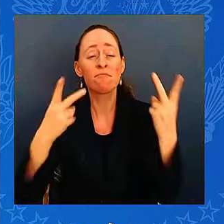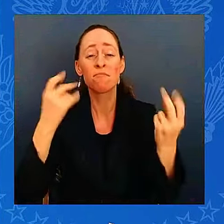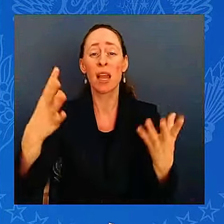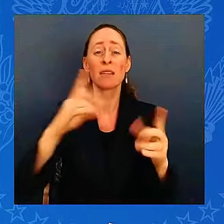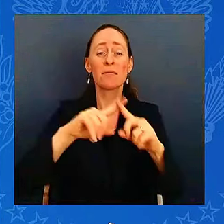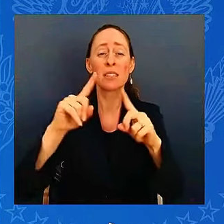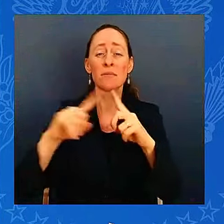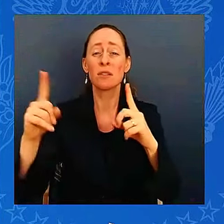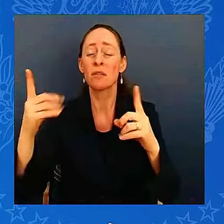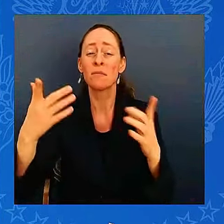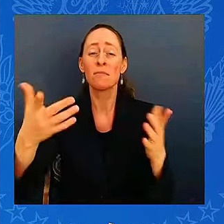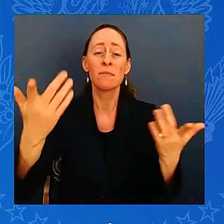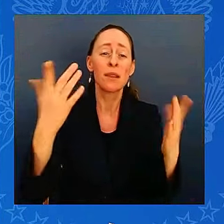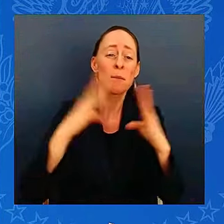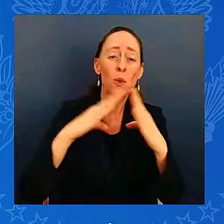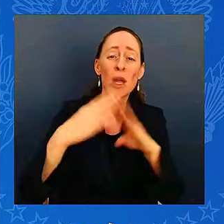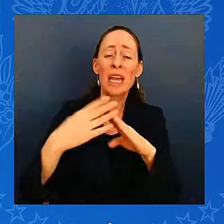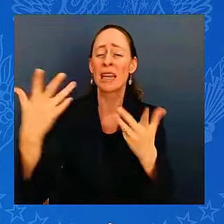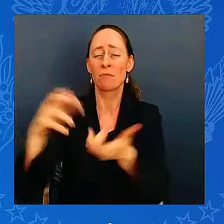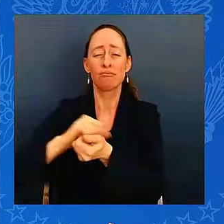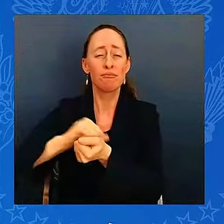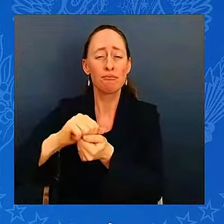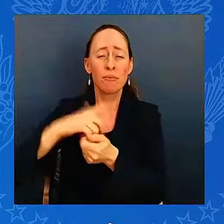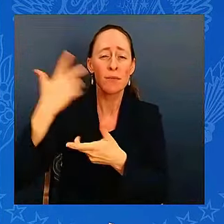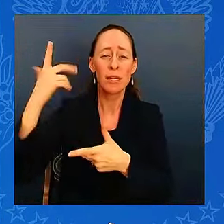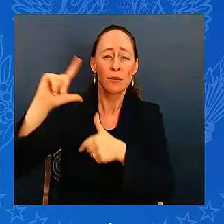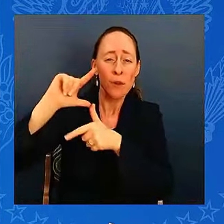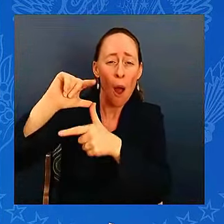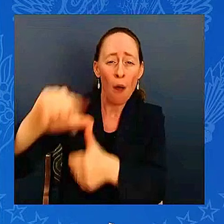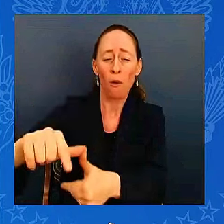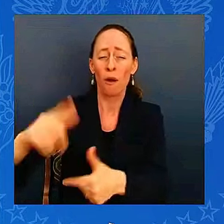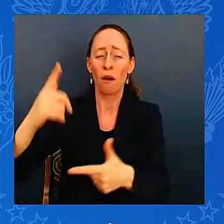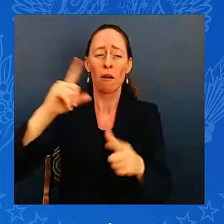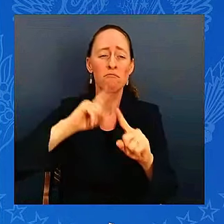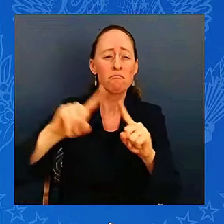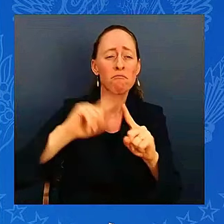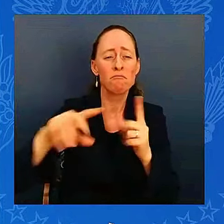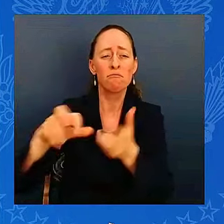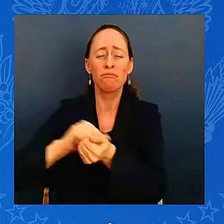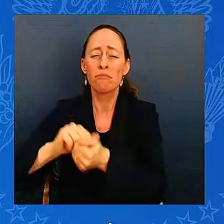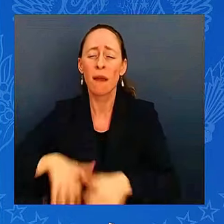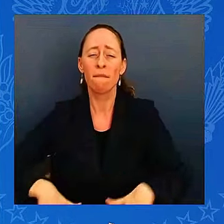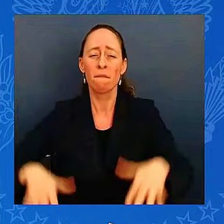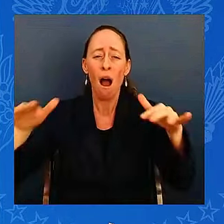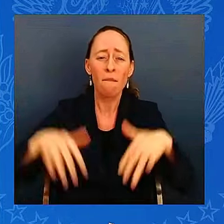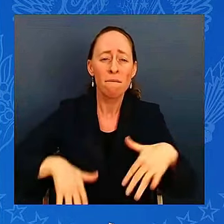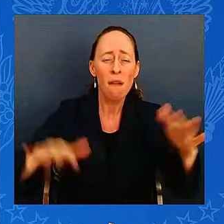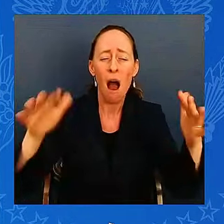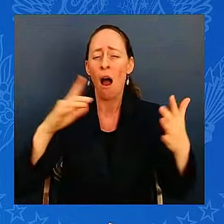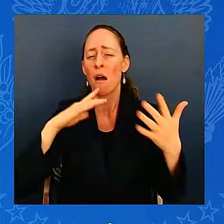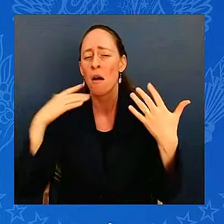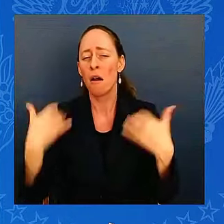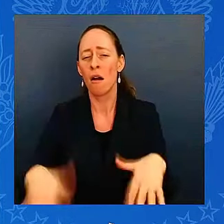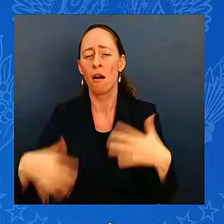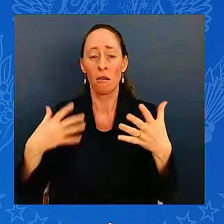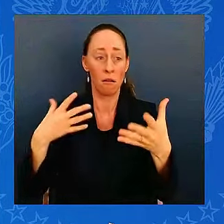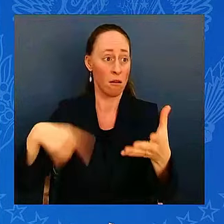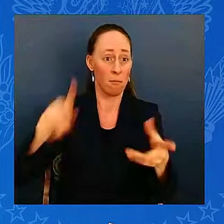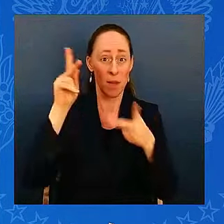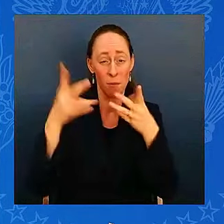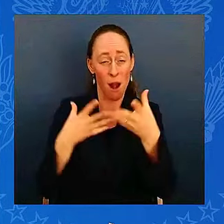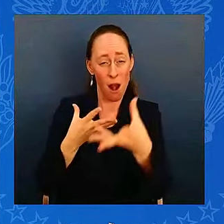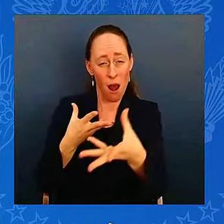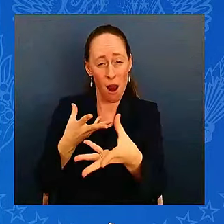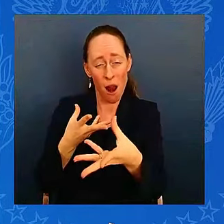More than cost lives and livelihoods. It cost taxpayers billions of dollars in damage. But when Kamala and I came to office, there was no real plan